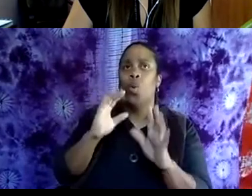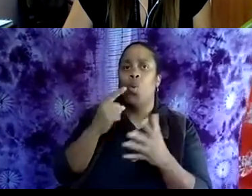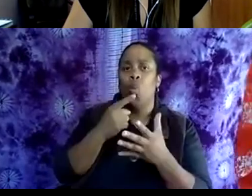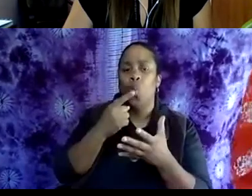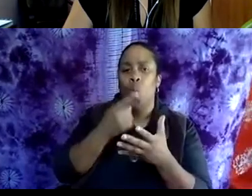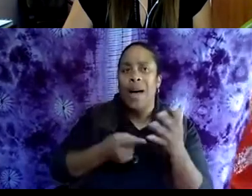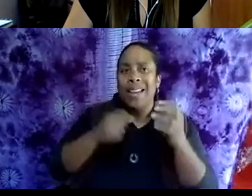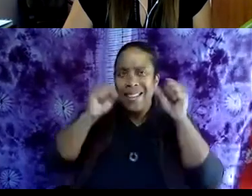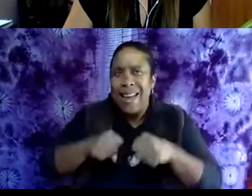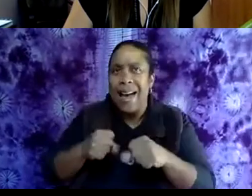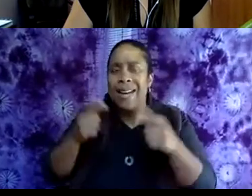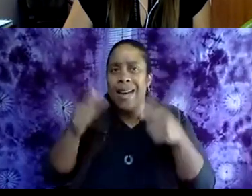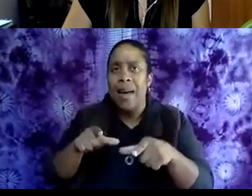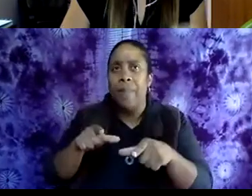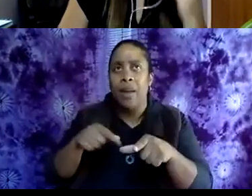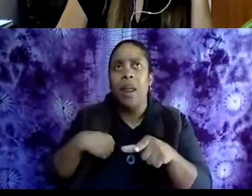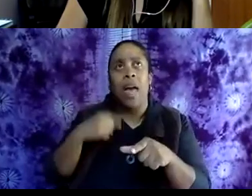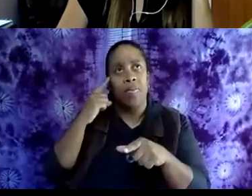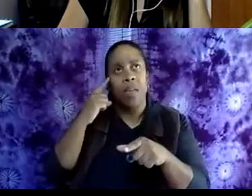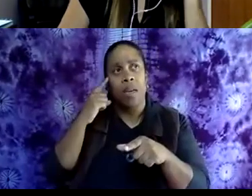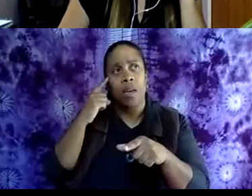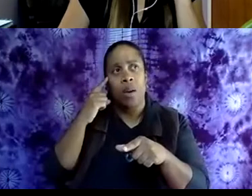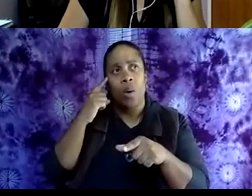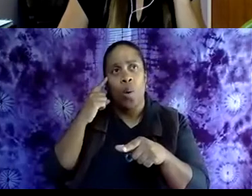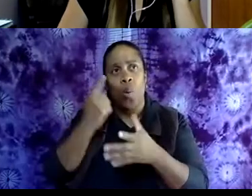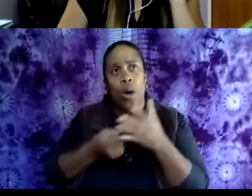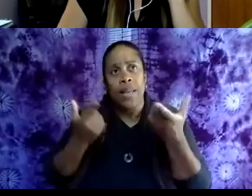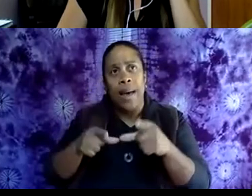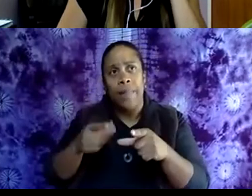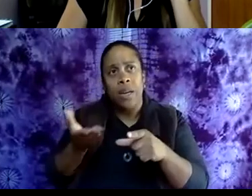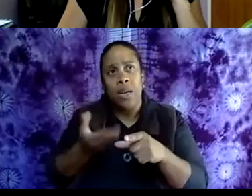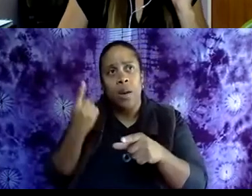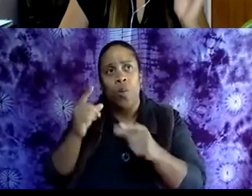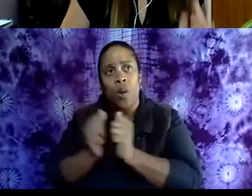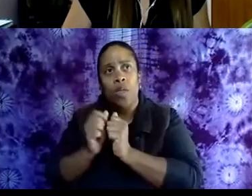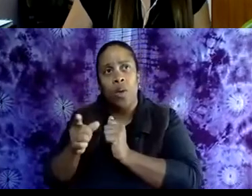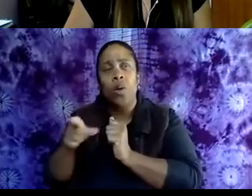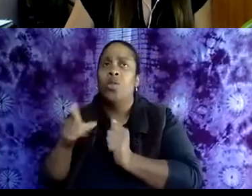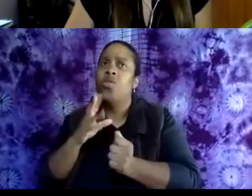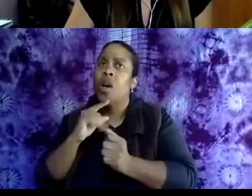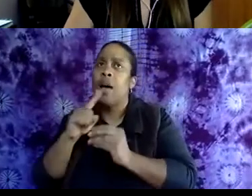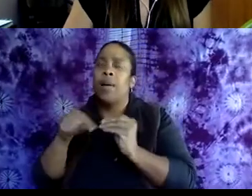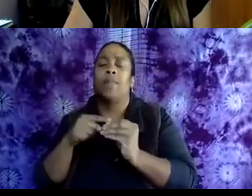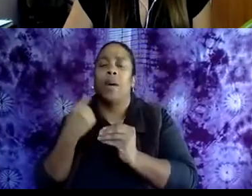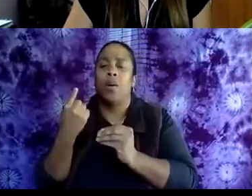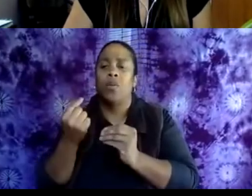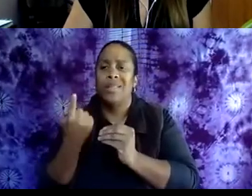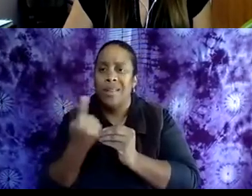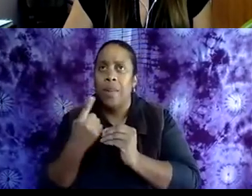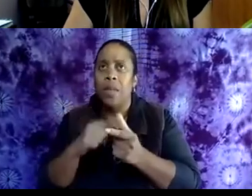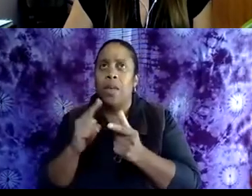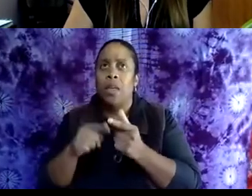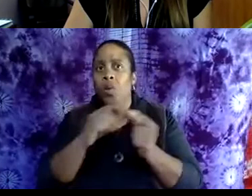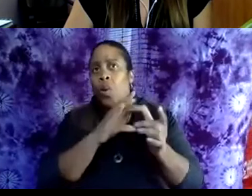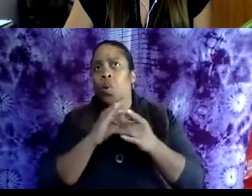I have a sense is happening here with you, is that because you're talking about something and you are relating something